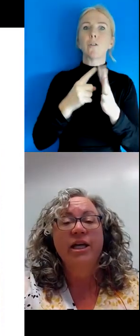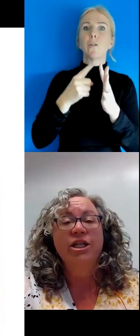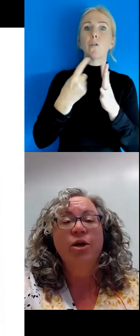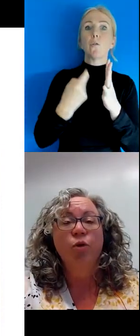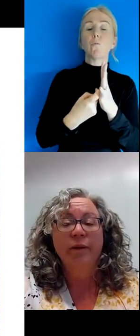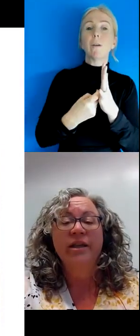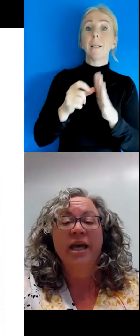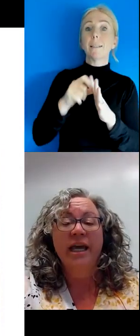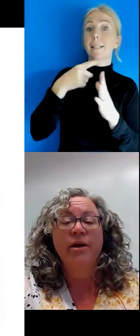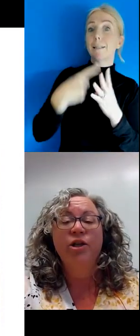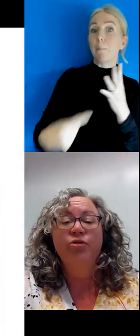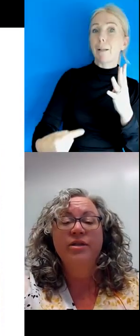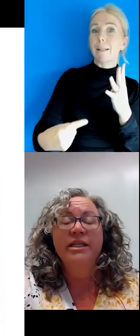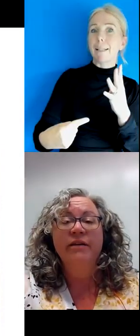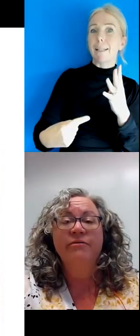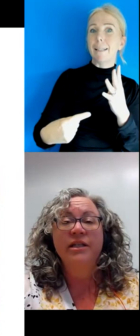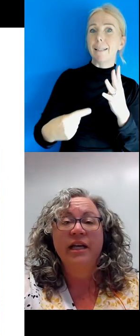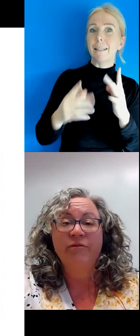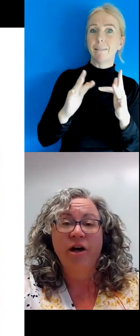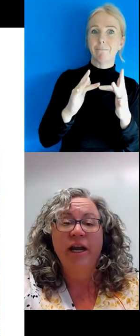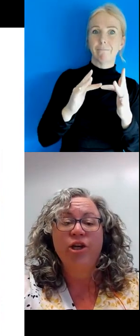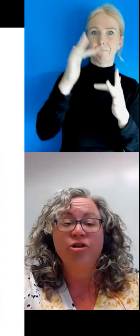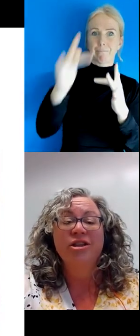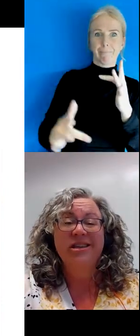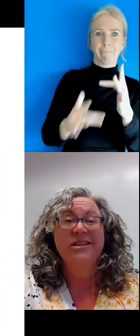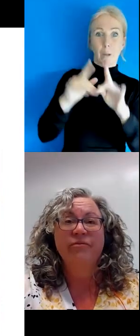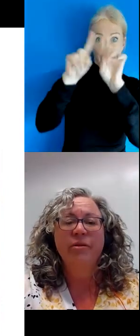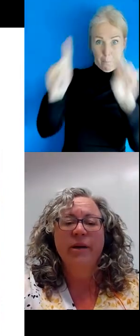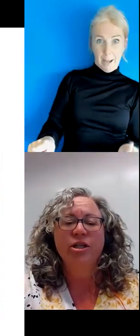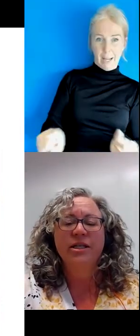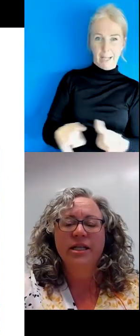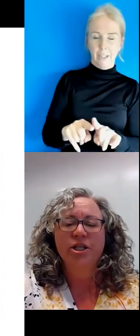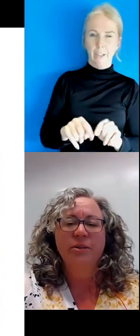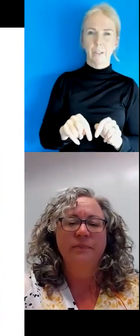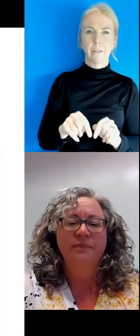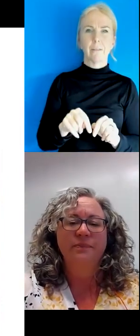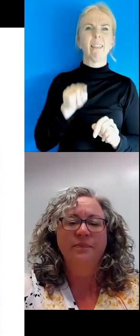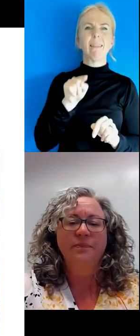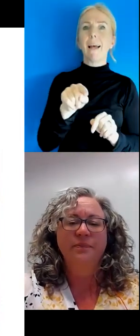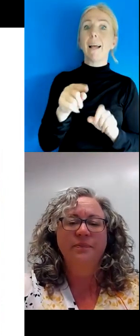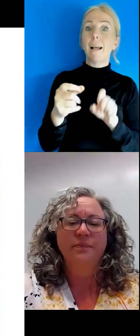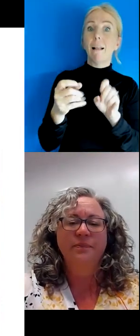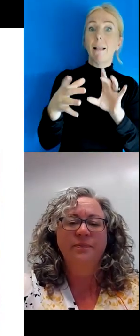this page will be in the email you received inviting you to this information session.